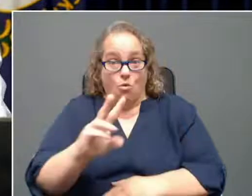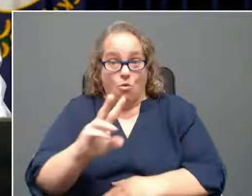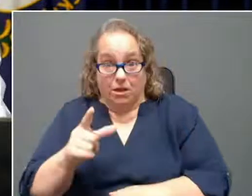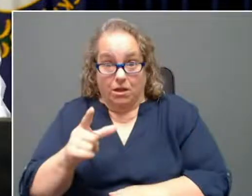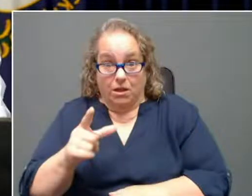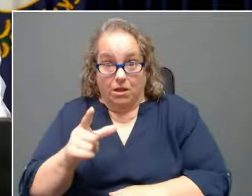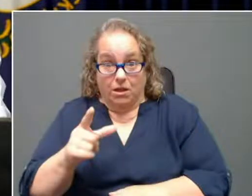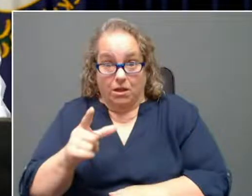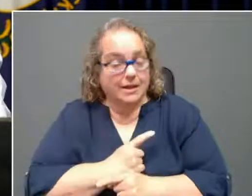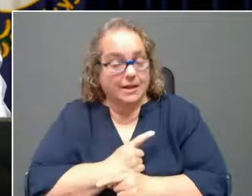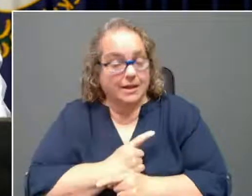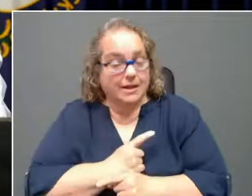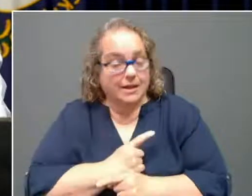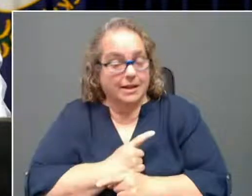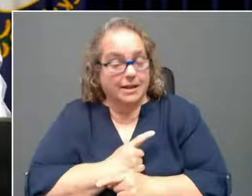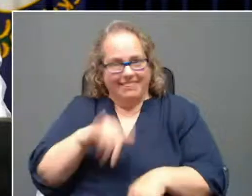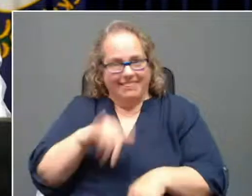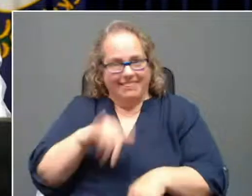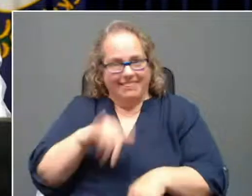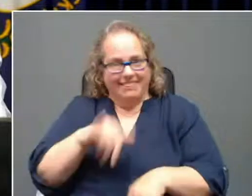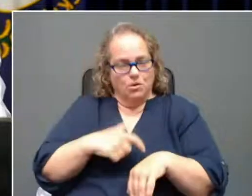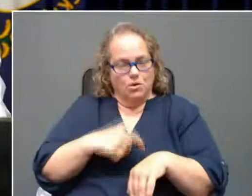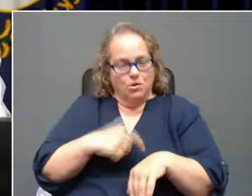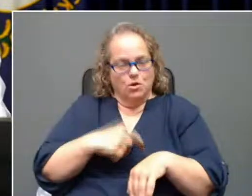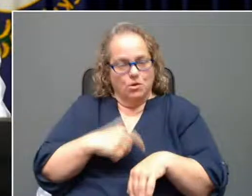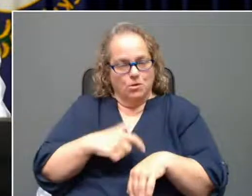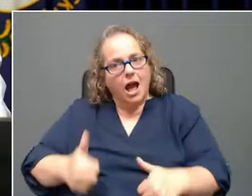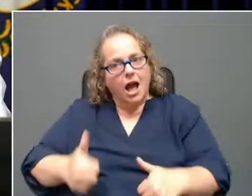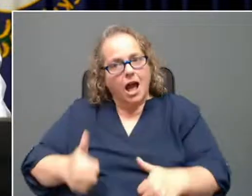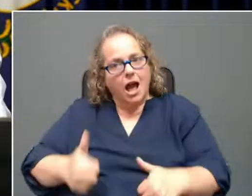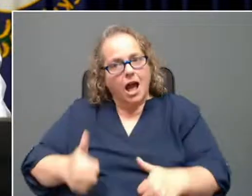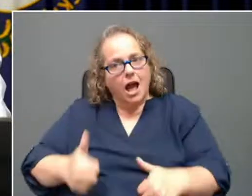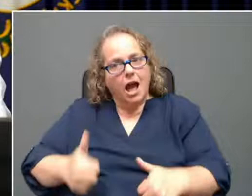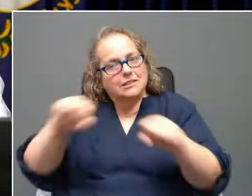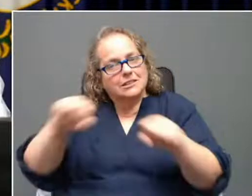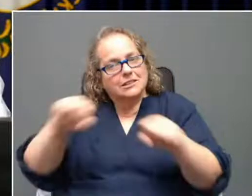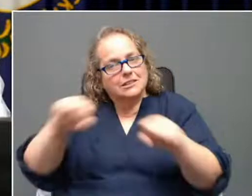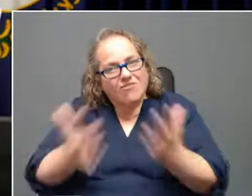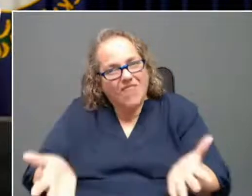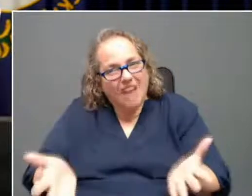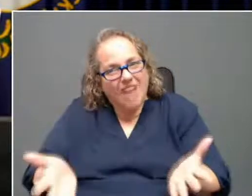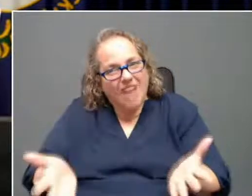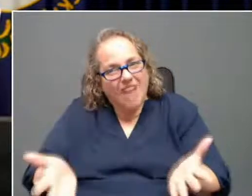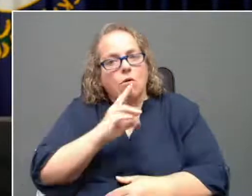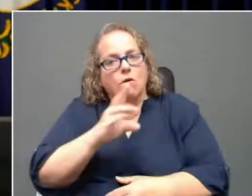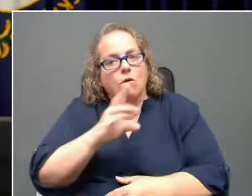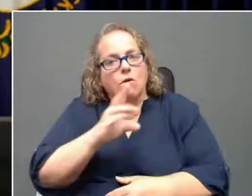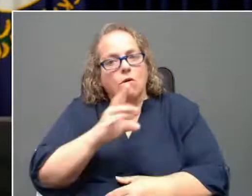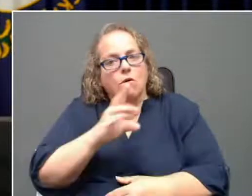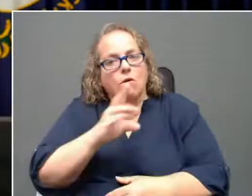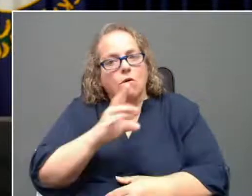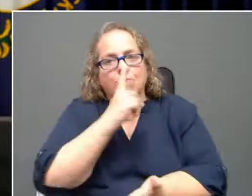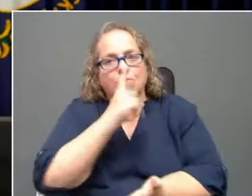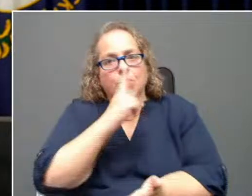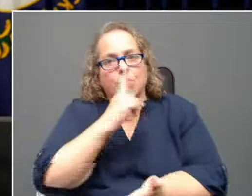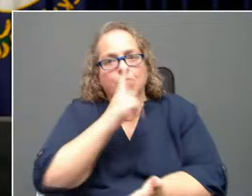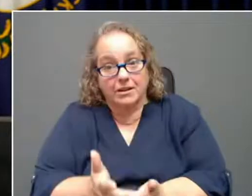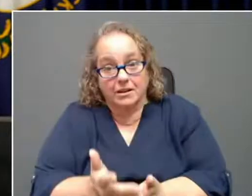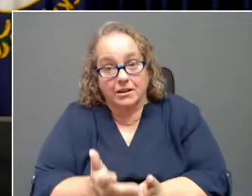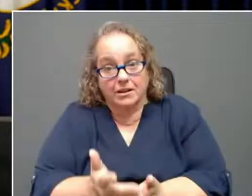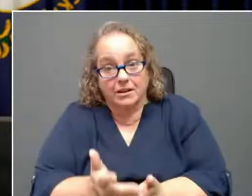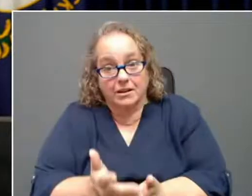to upgrade our systems without raising those costs for our Kentucky residents. Real chance to be transformative,